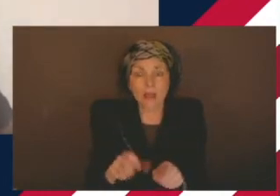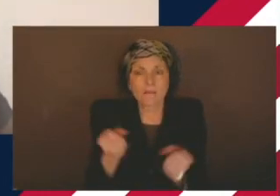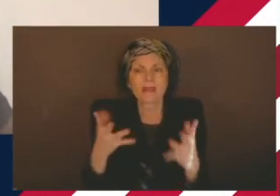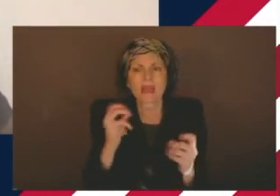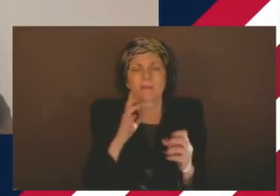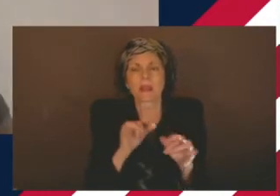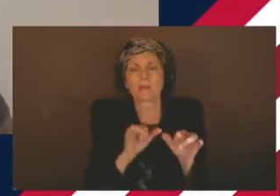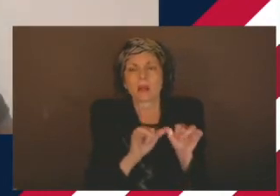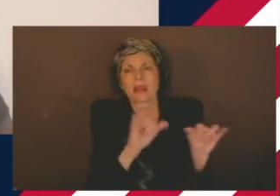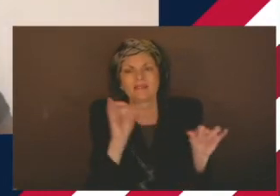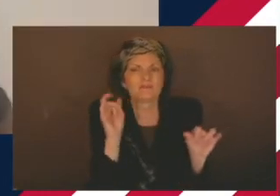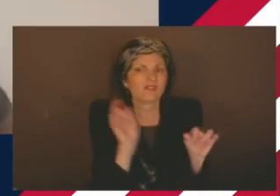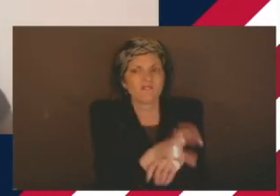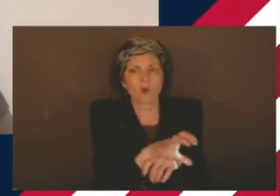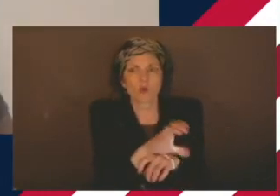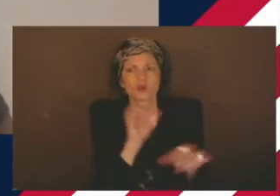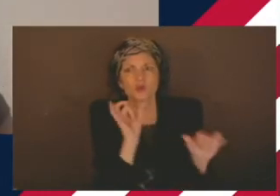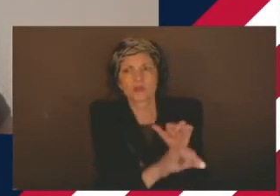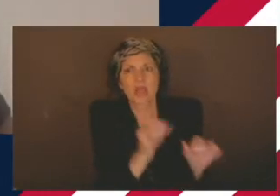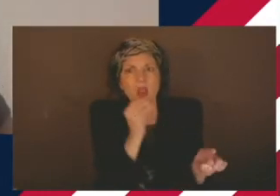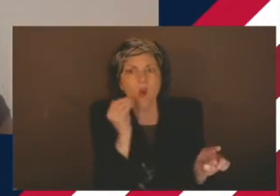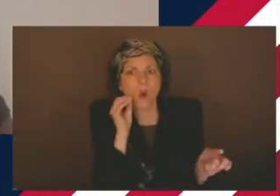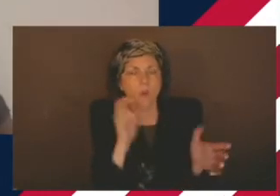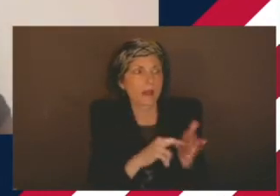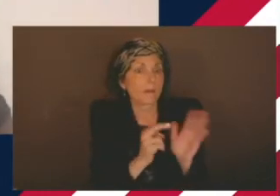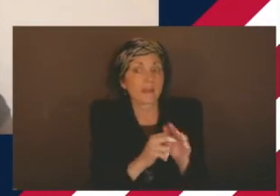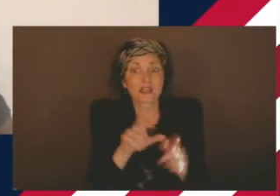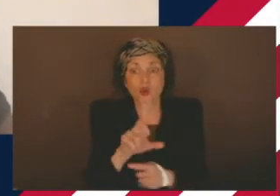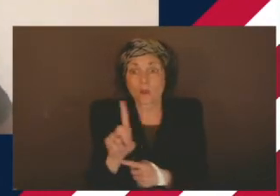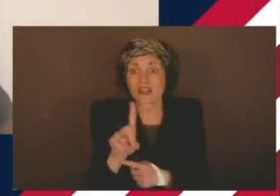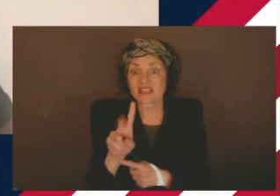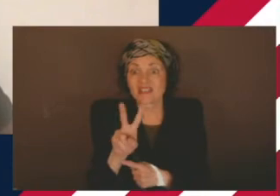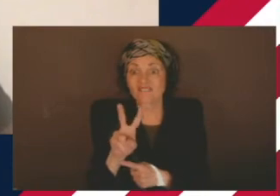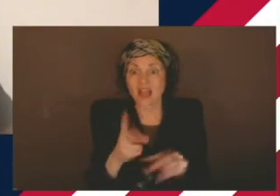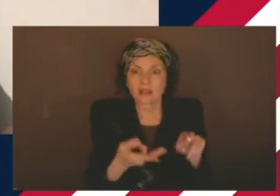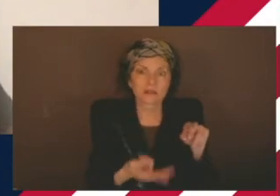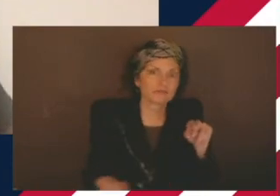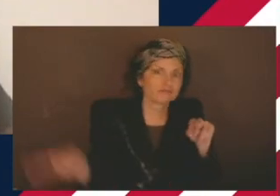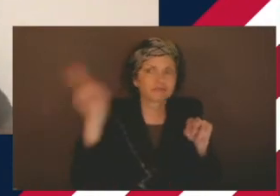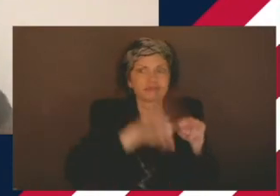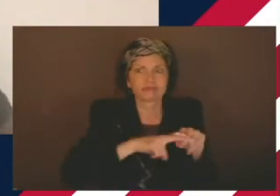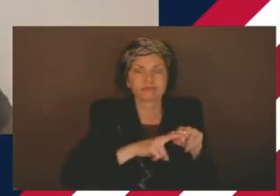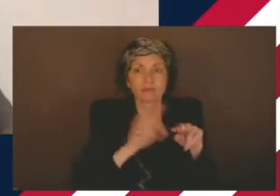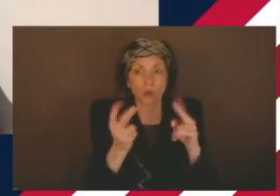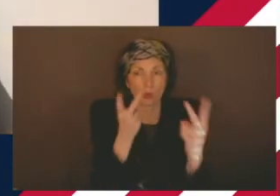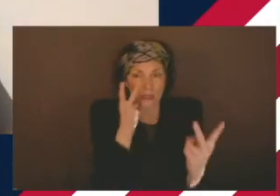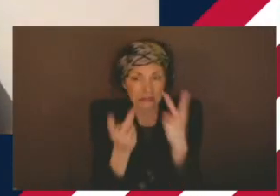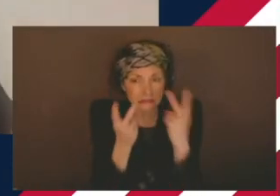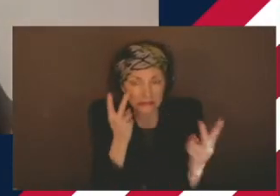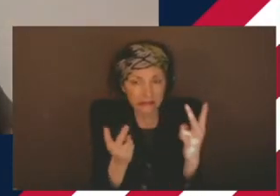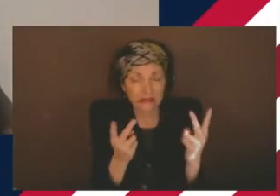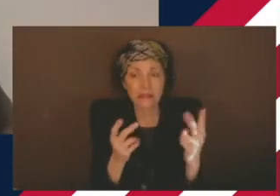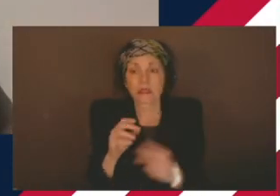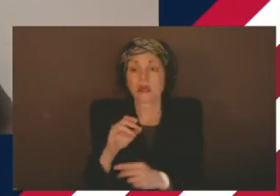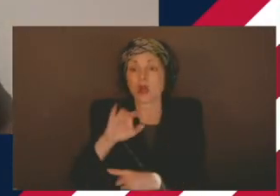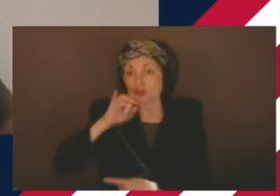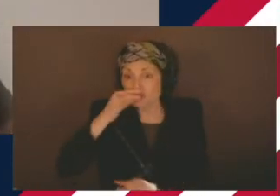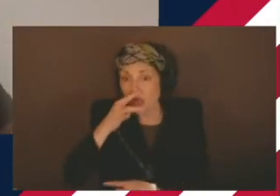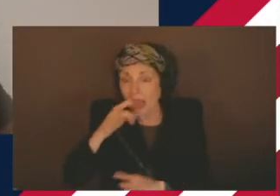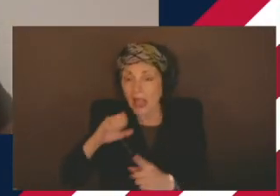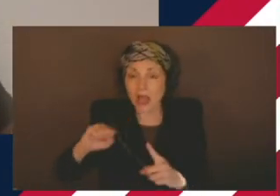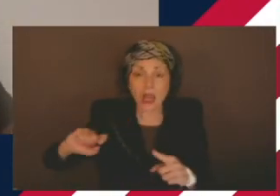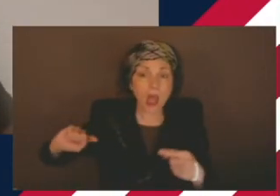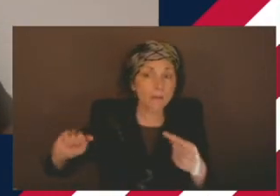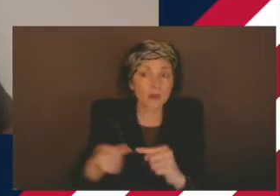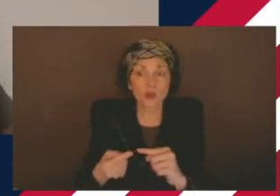numbers go up in domestic violence. We're seeing the numbers rise in domestic violence. We're seeing the numbers rise in child abuse. We're seeing the numbers rise across the